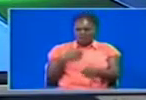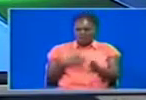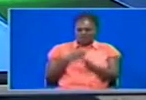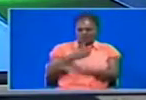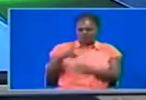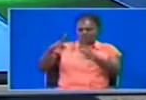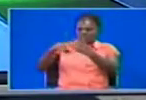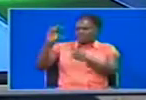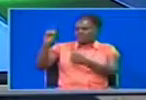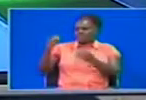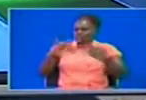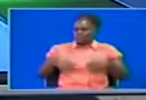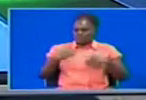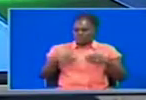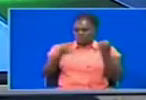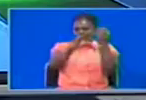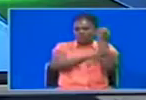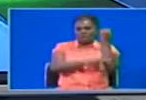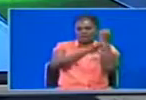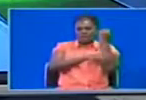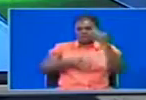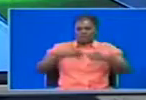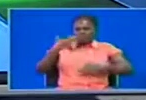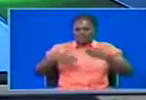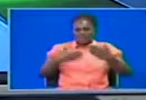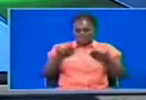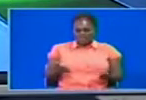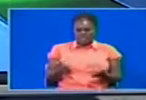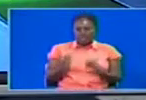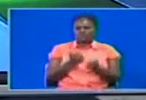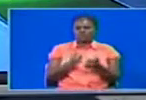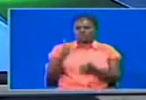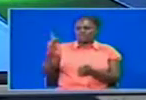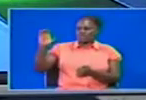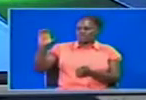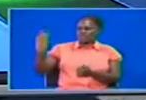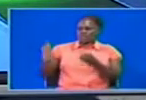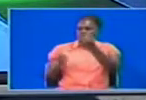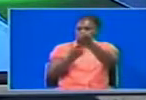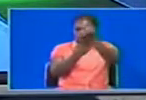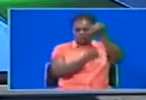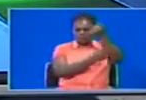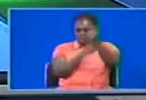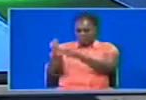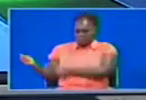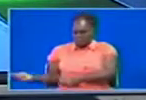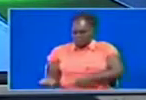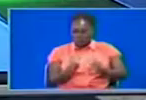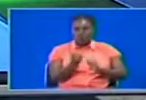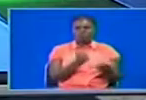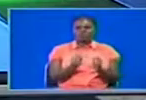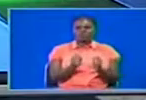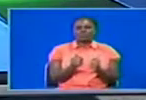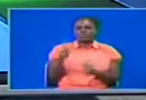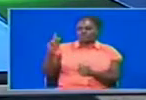70 golfers in the country to play in this edition of the KCB-sponsored golf tournament. The inaugural